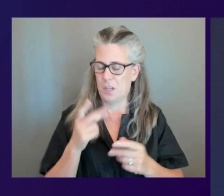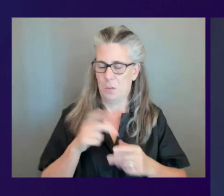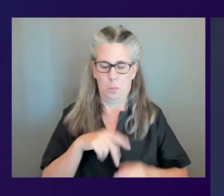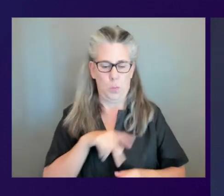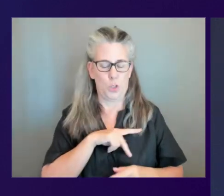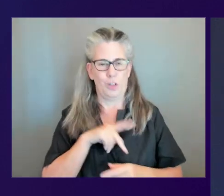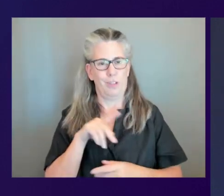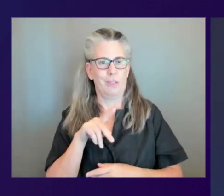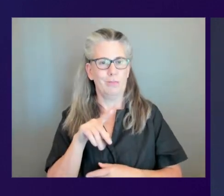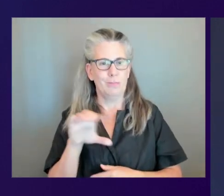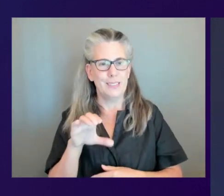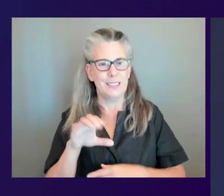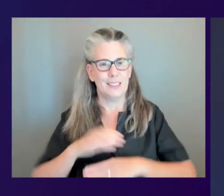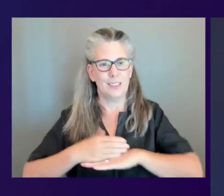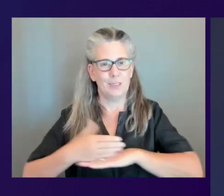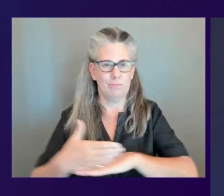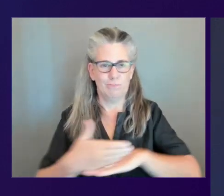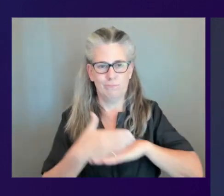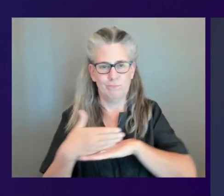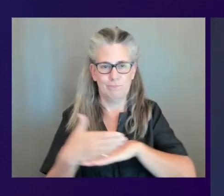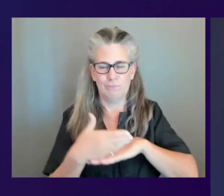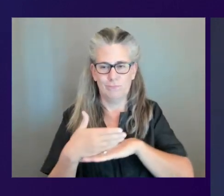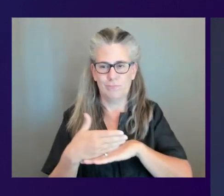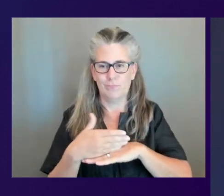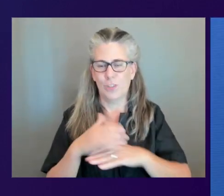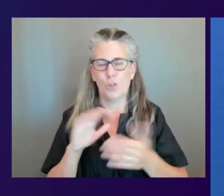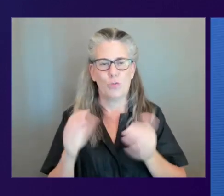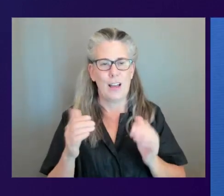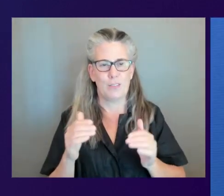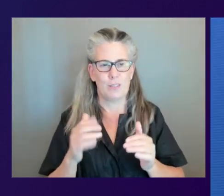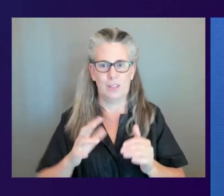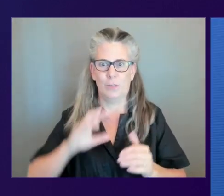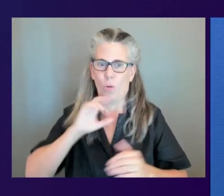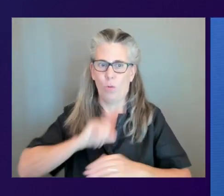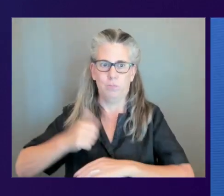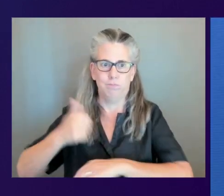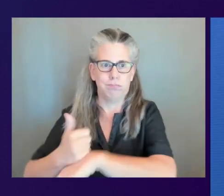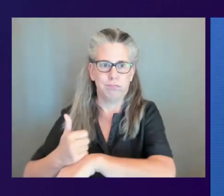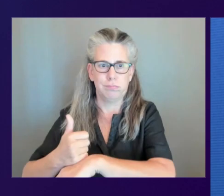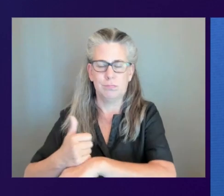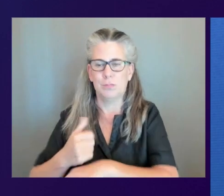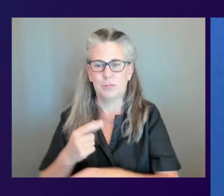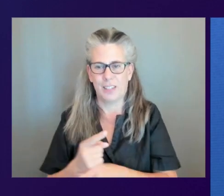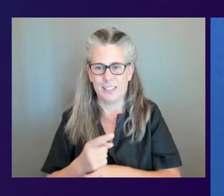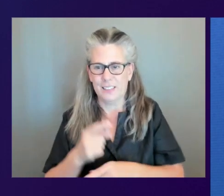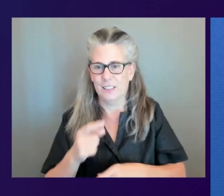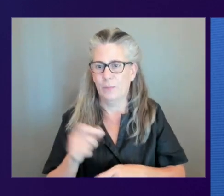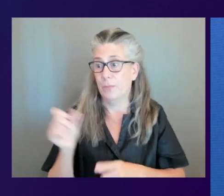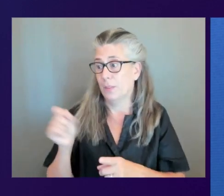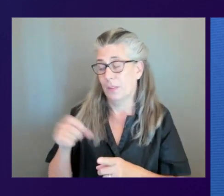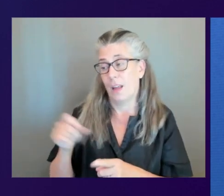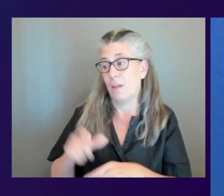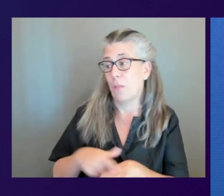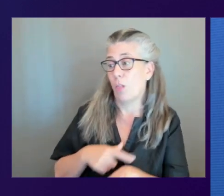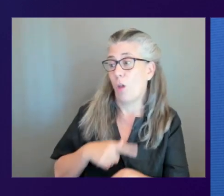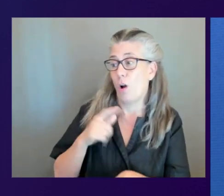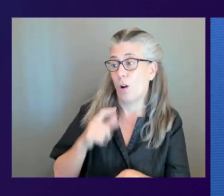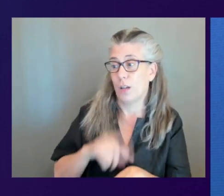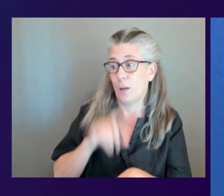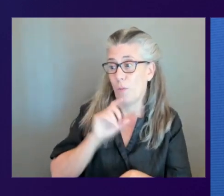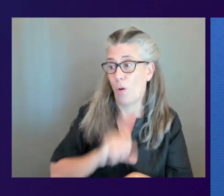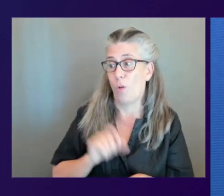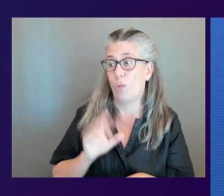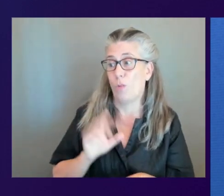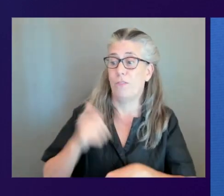more distributed version. Can you walk us through what you've seen over the years? Maybe even prior to laptops. I was going to say, I've been around long enough that there were like fixed workstations when I